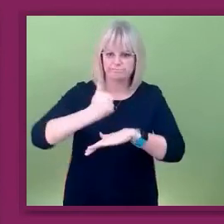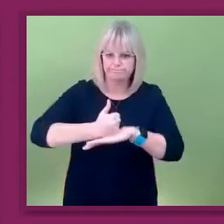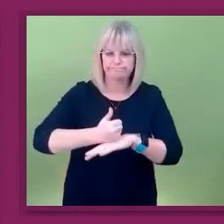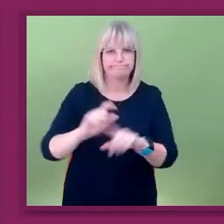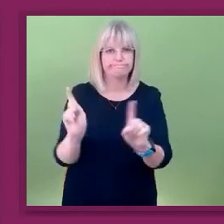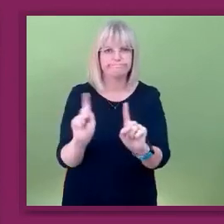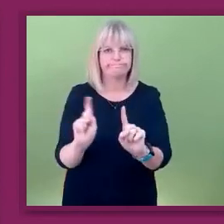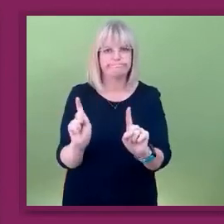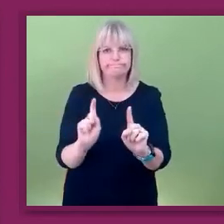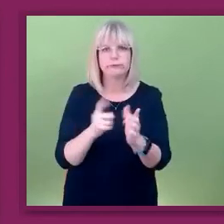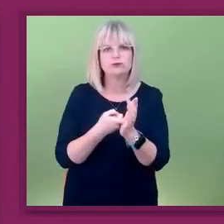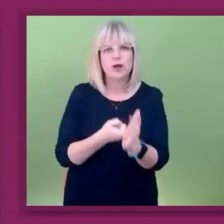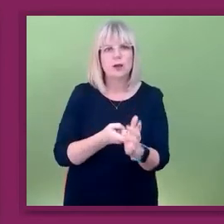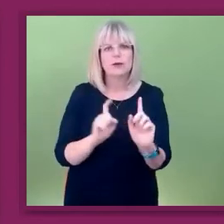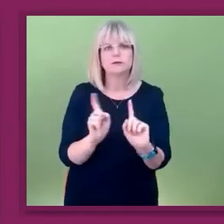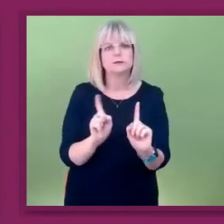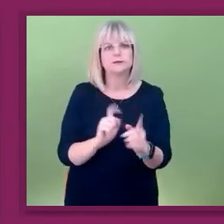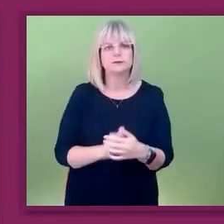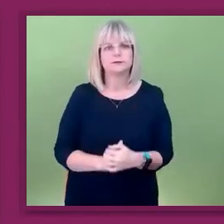Who'd like to jump in first?